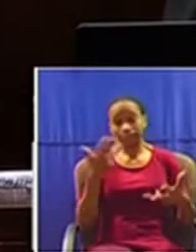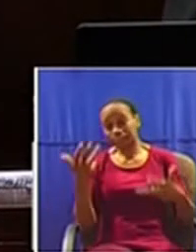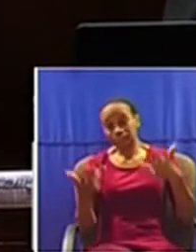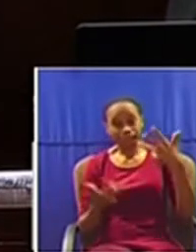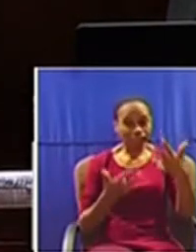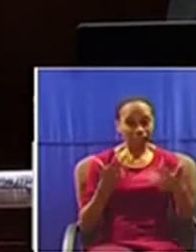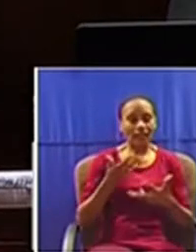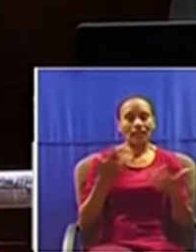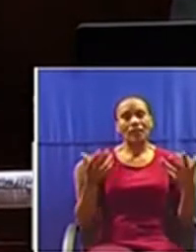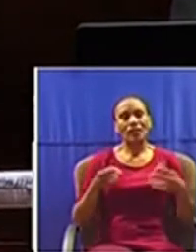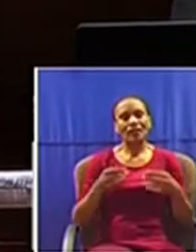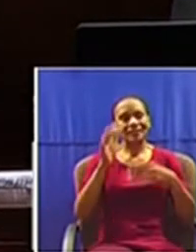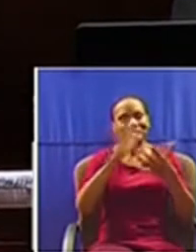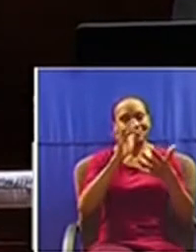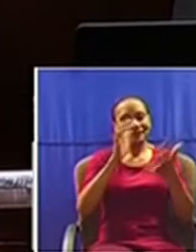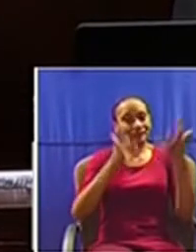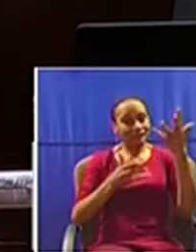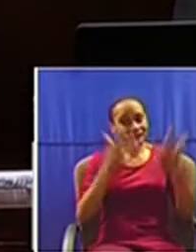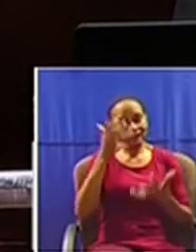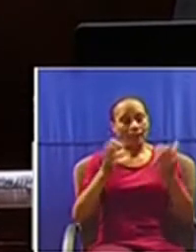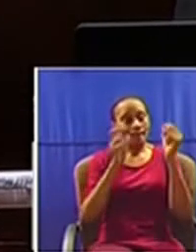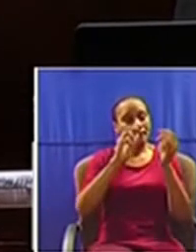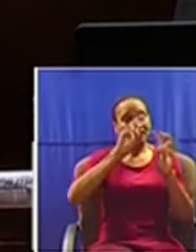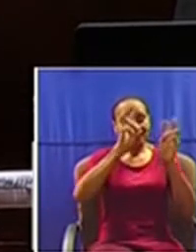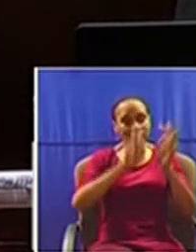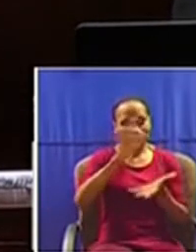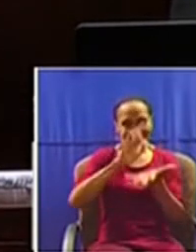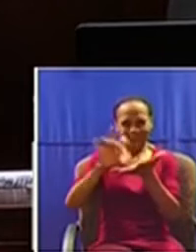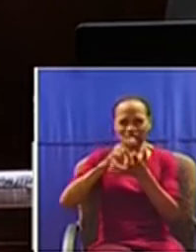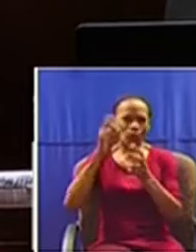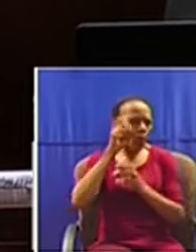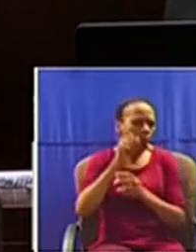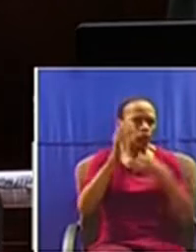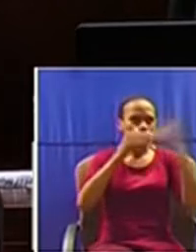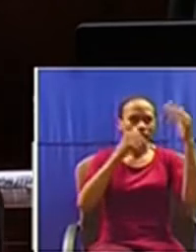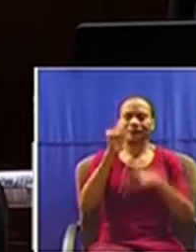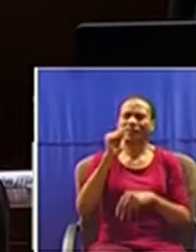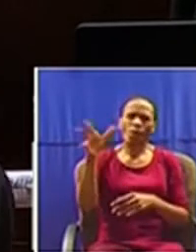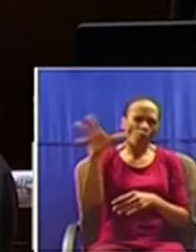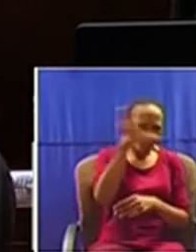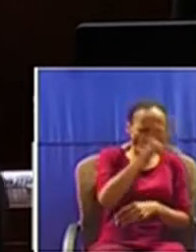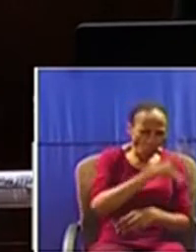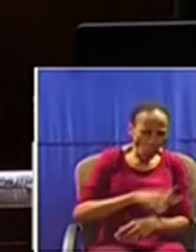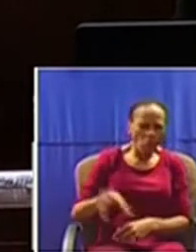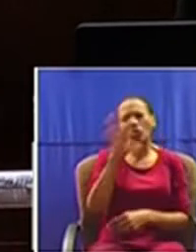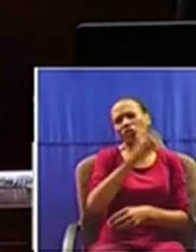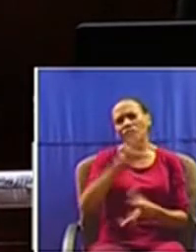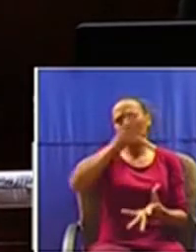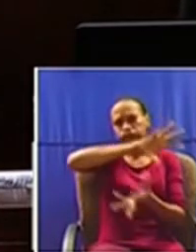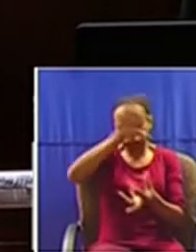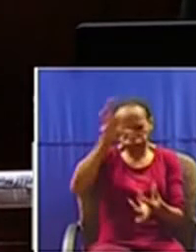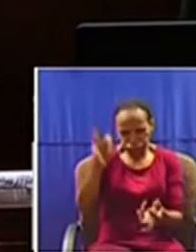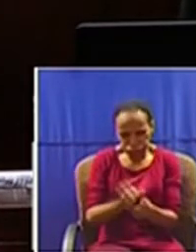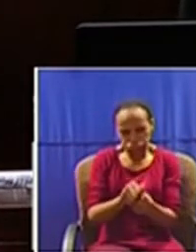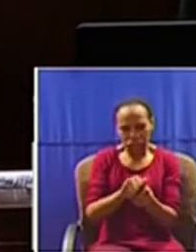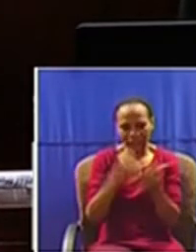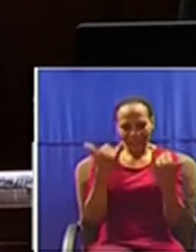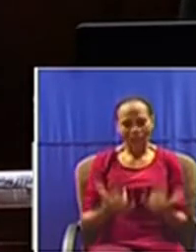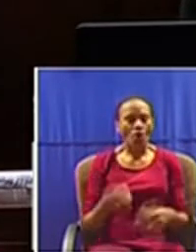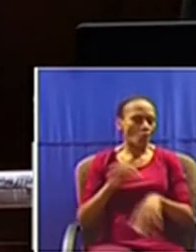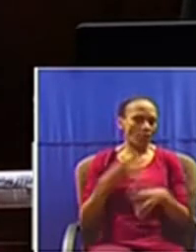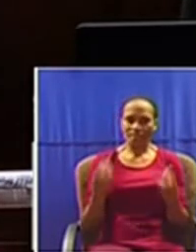age of our uh Power stations and all that I mean as combined to lend us where we